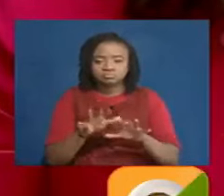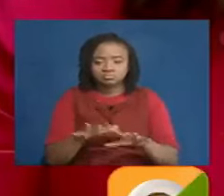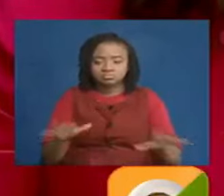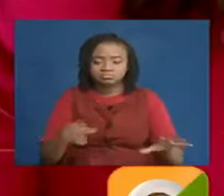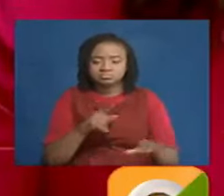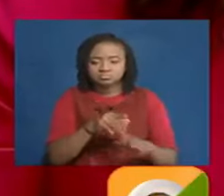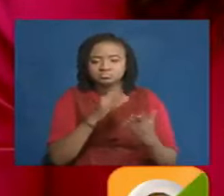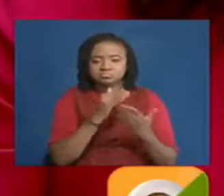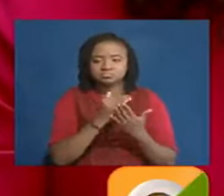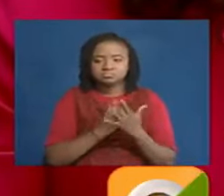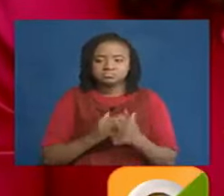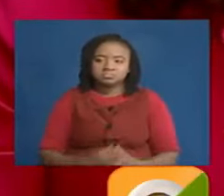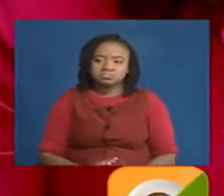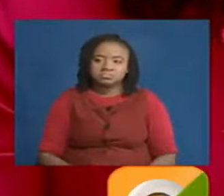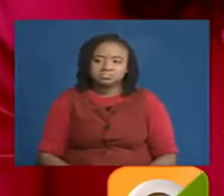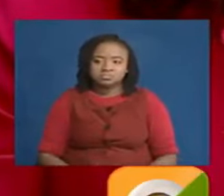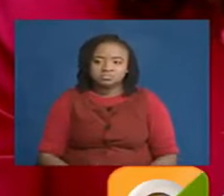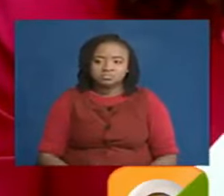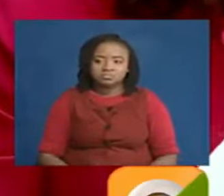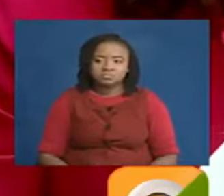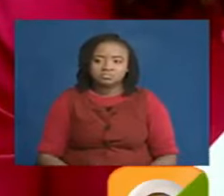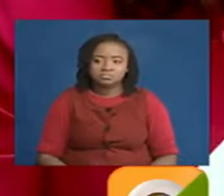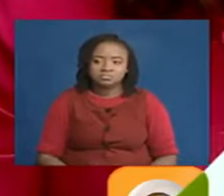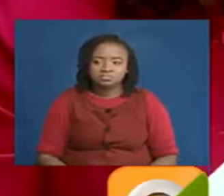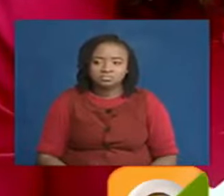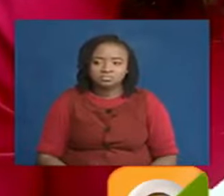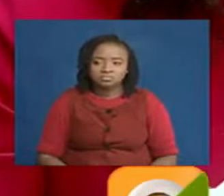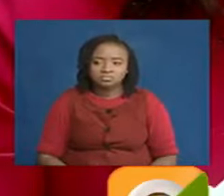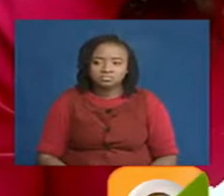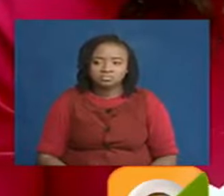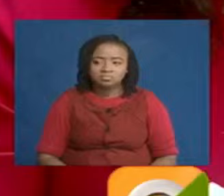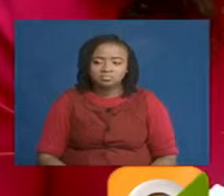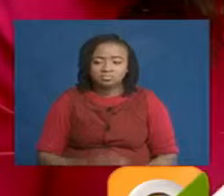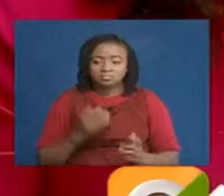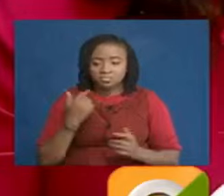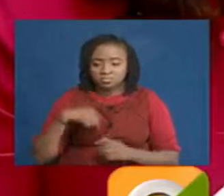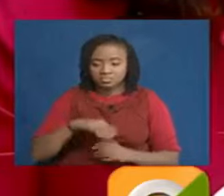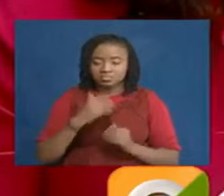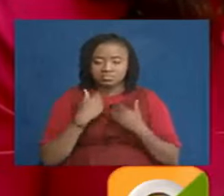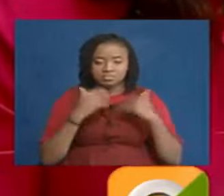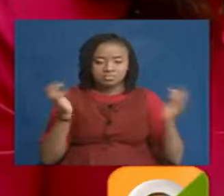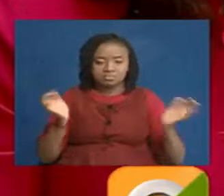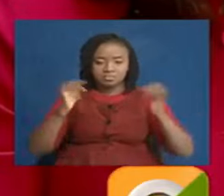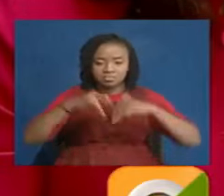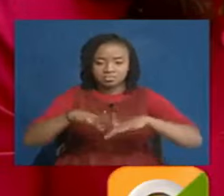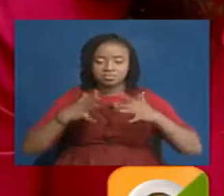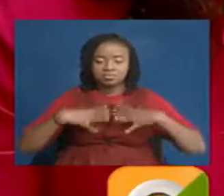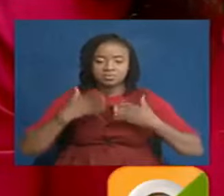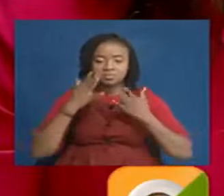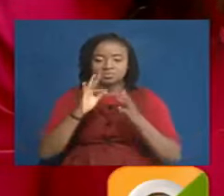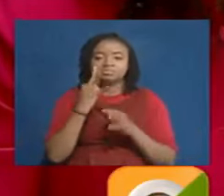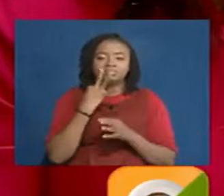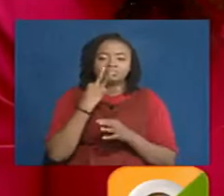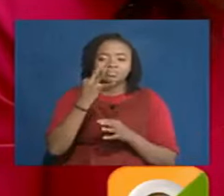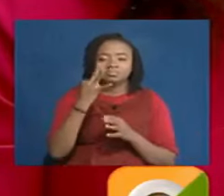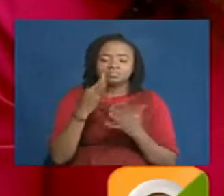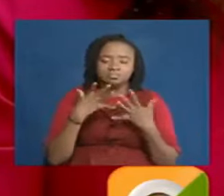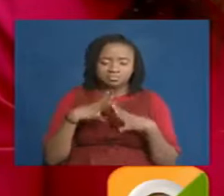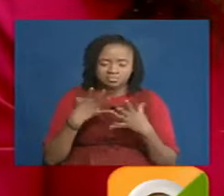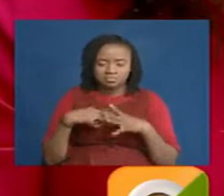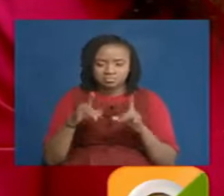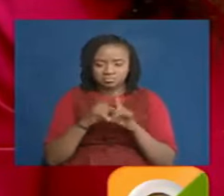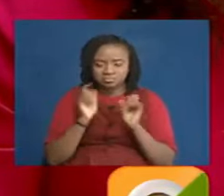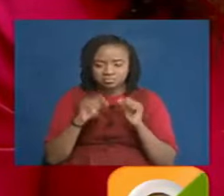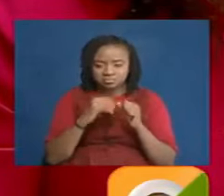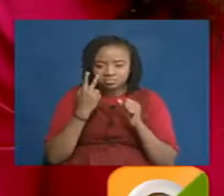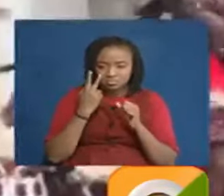where we had a conference, and the conference was for 300 packs, where people are able to look at matters